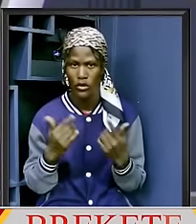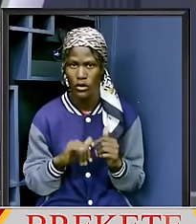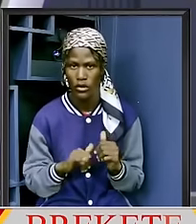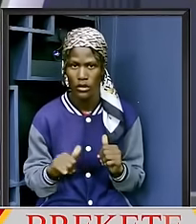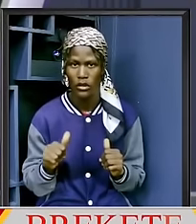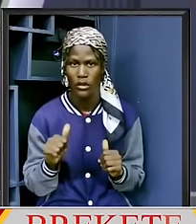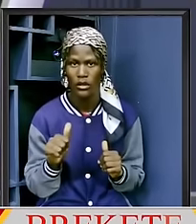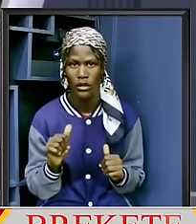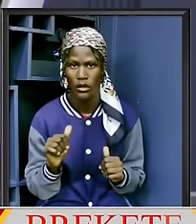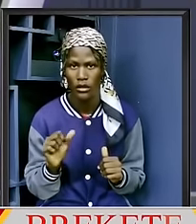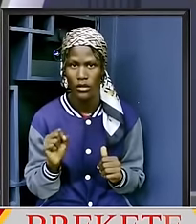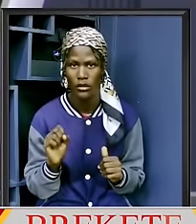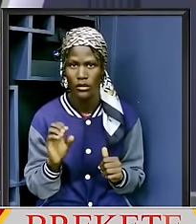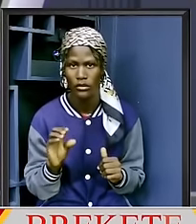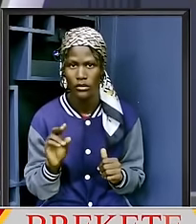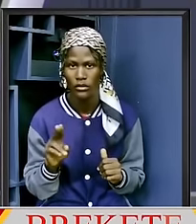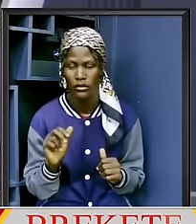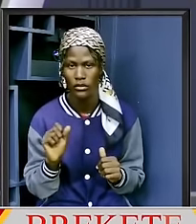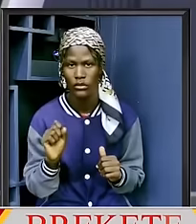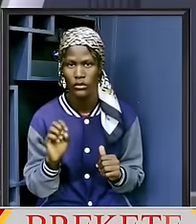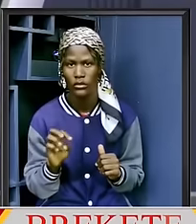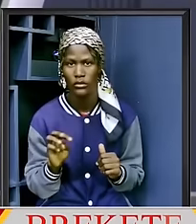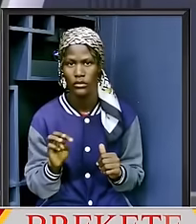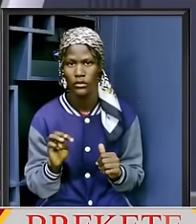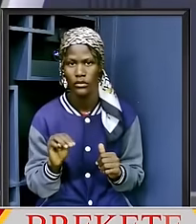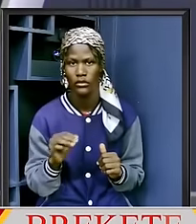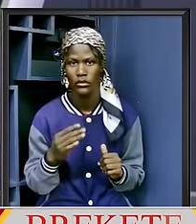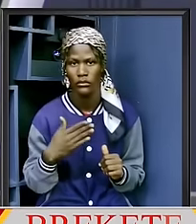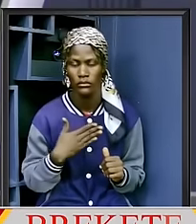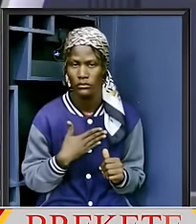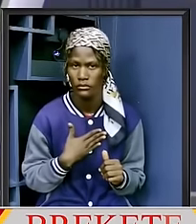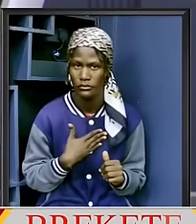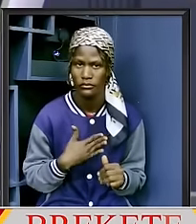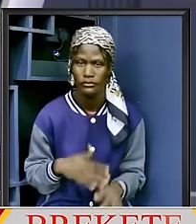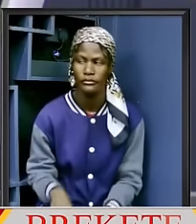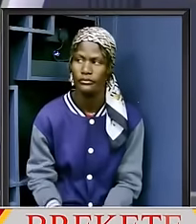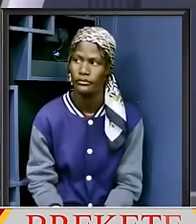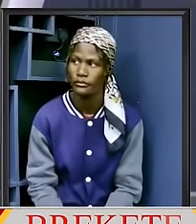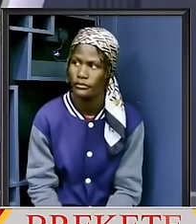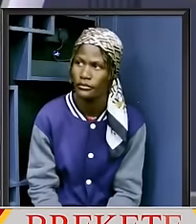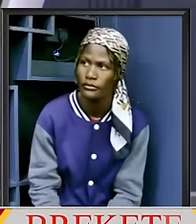next 10-15 minutes, we are done with this matter. Okay, una go. Okay, sir.